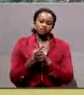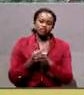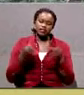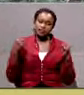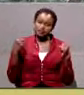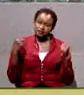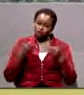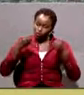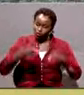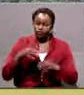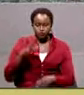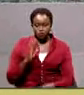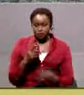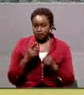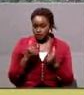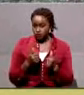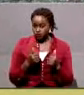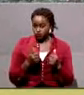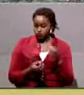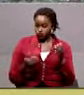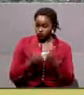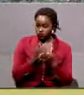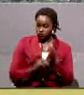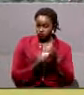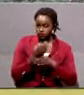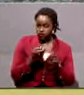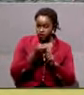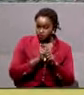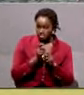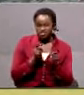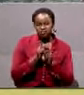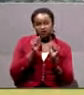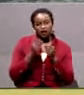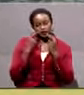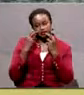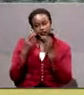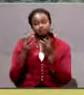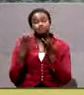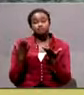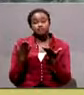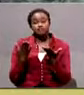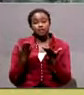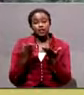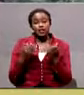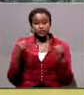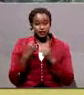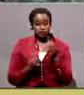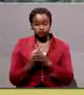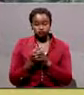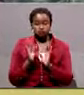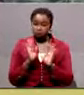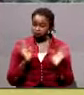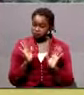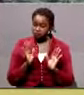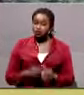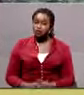So this variety that we've developed, as you can see, doesn't get the disease and is